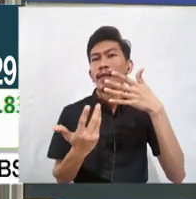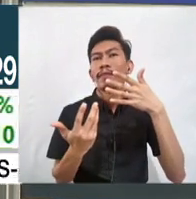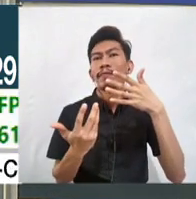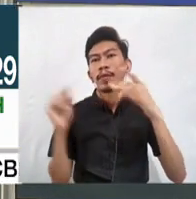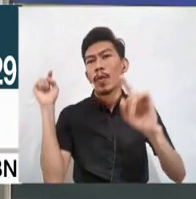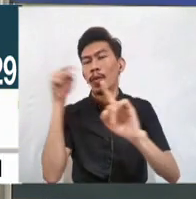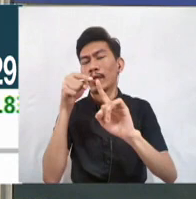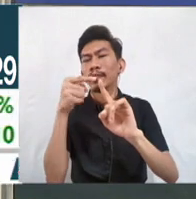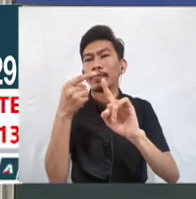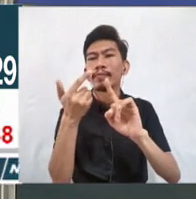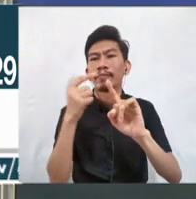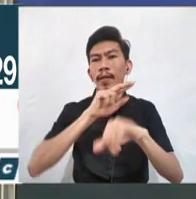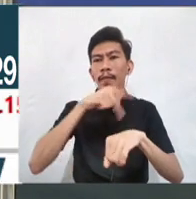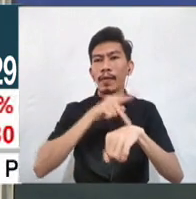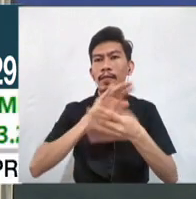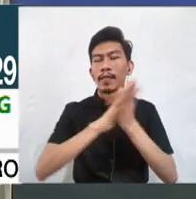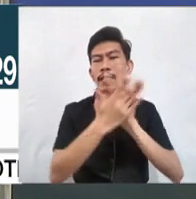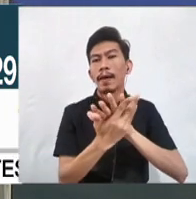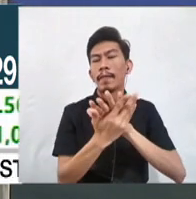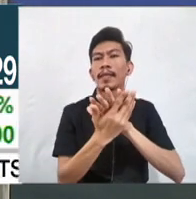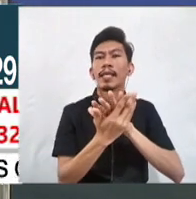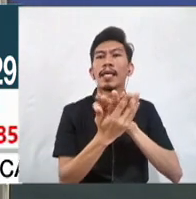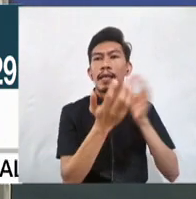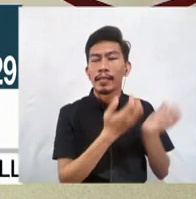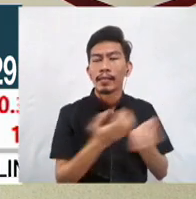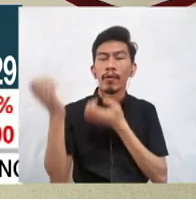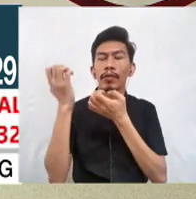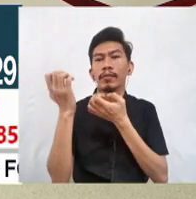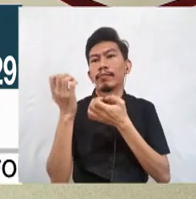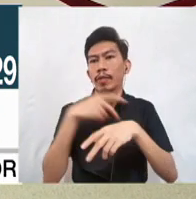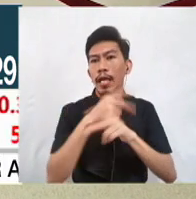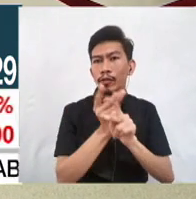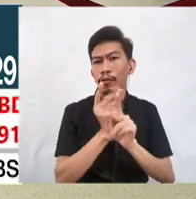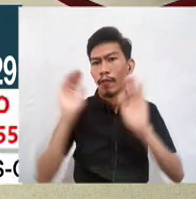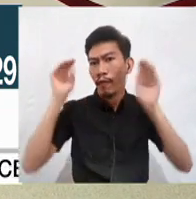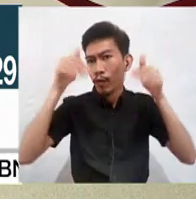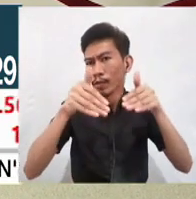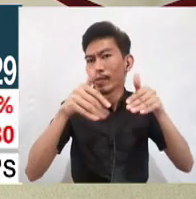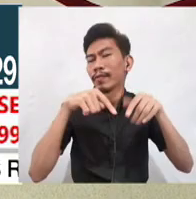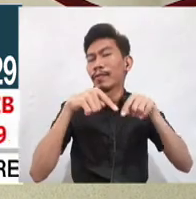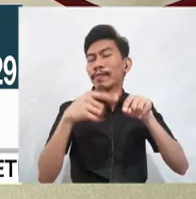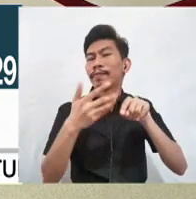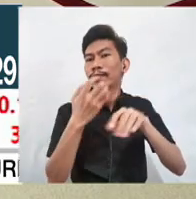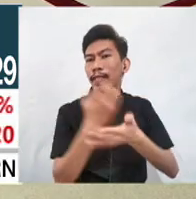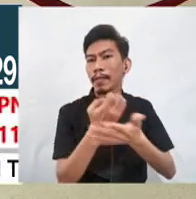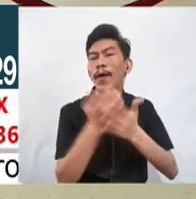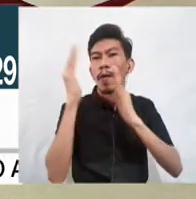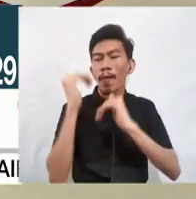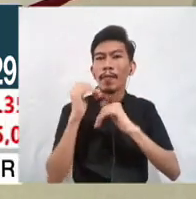an export and production driven economy, you know, we hope to make the Philippines